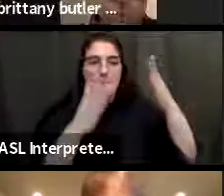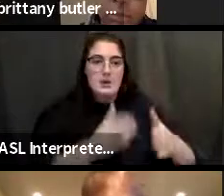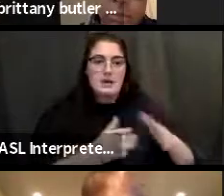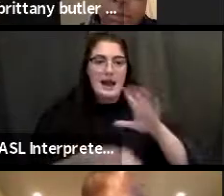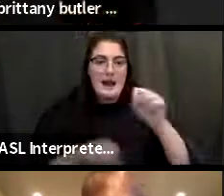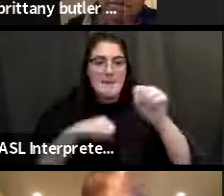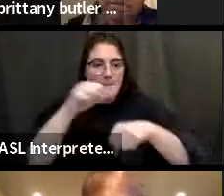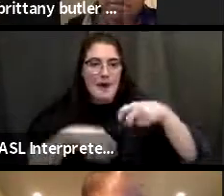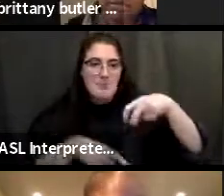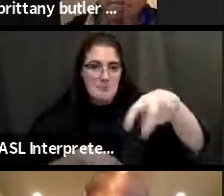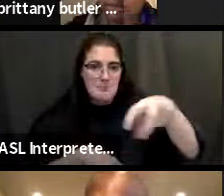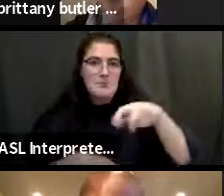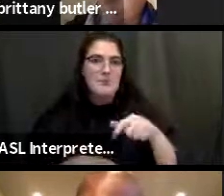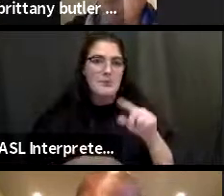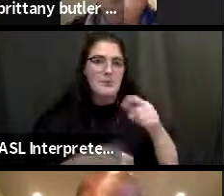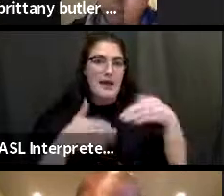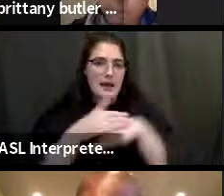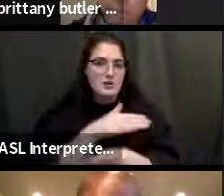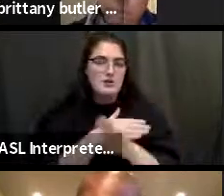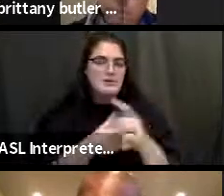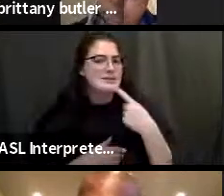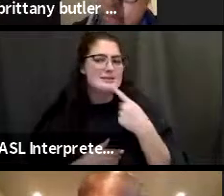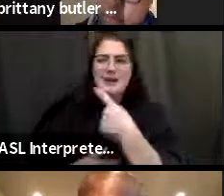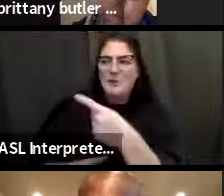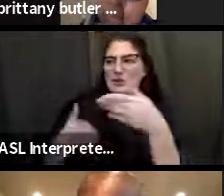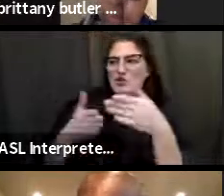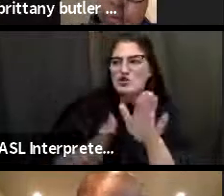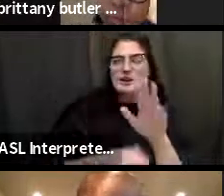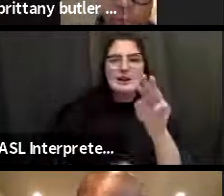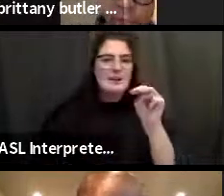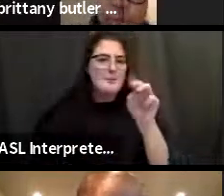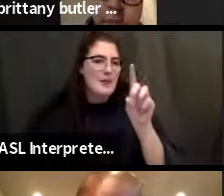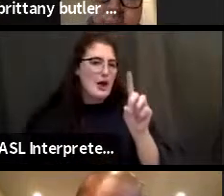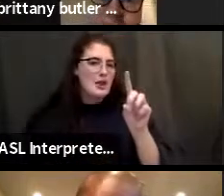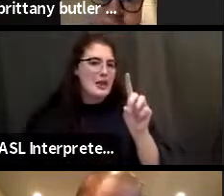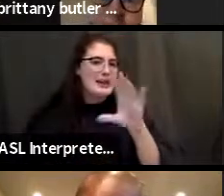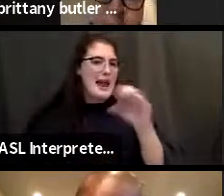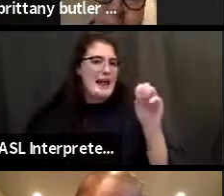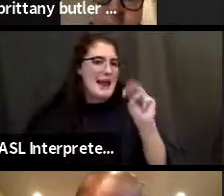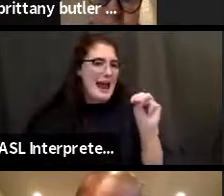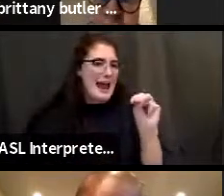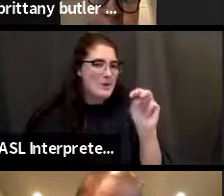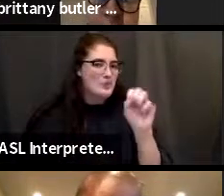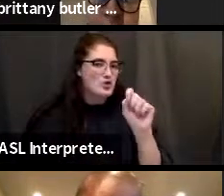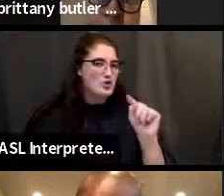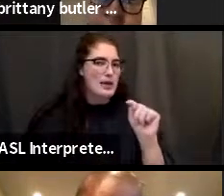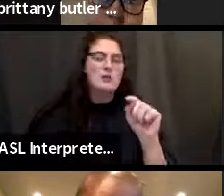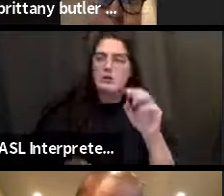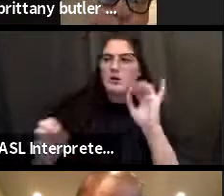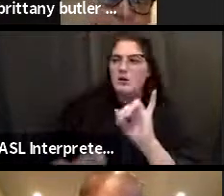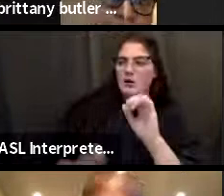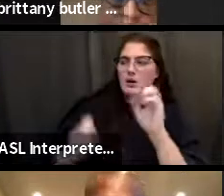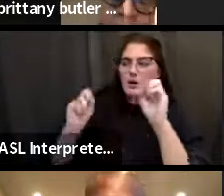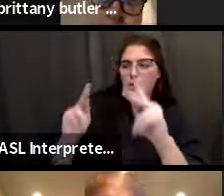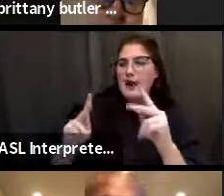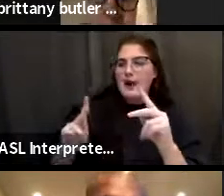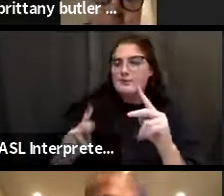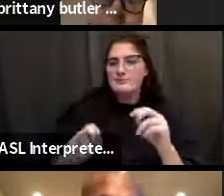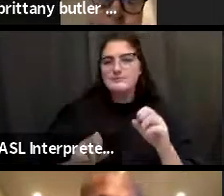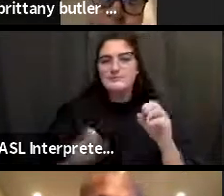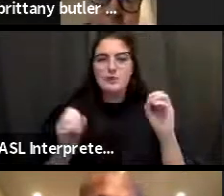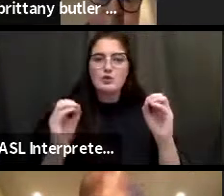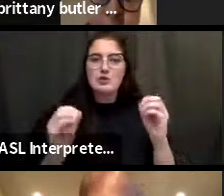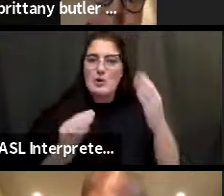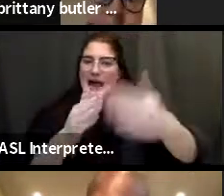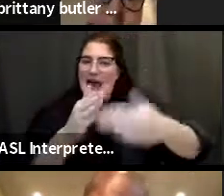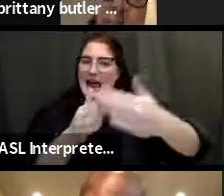the street exactly. So it's Maryland and M Street. And M. Okay. Yeah. All right. Yeah. So the very,